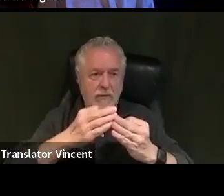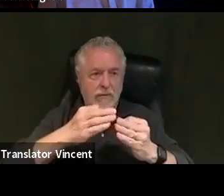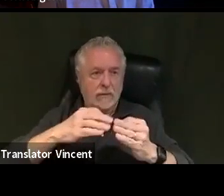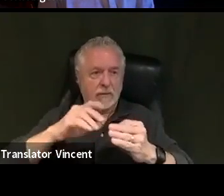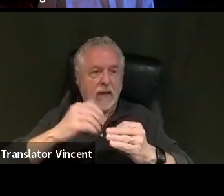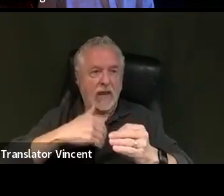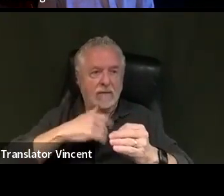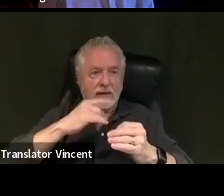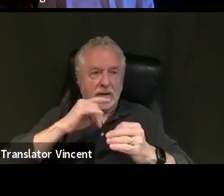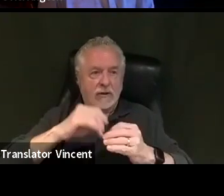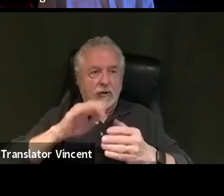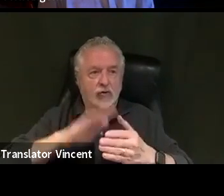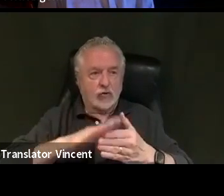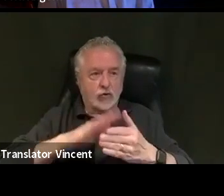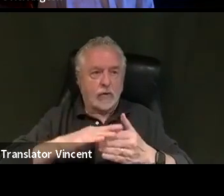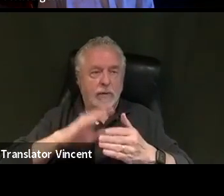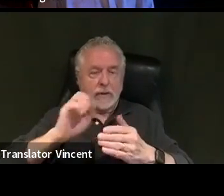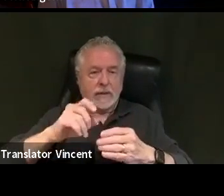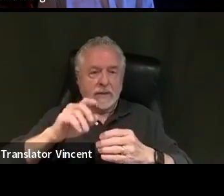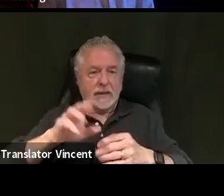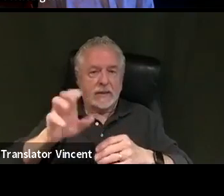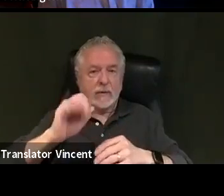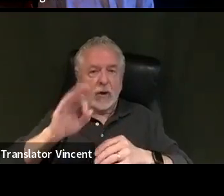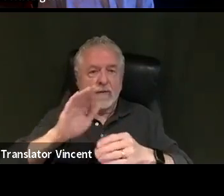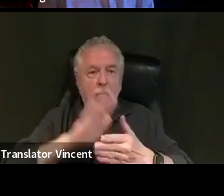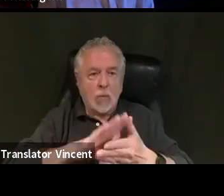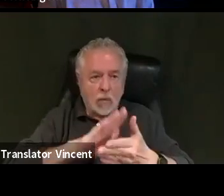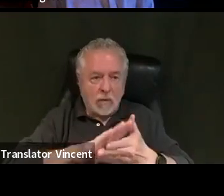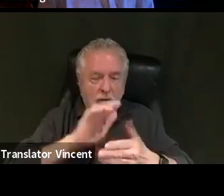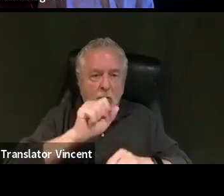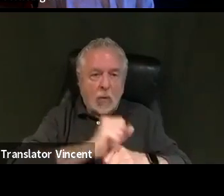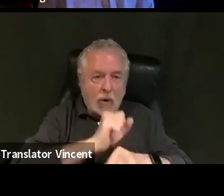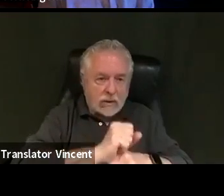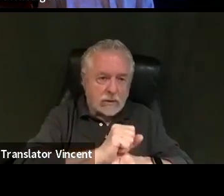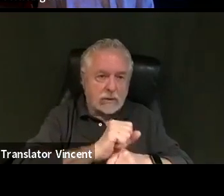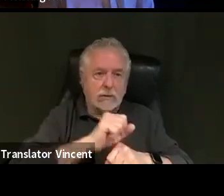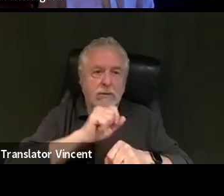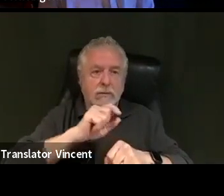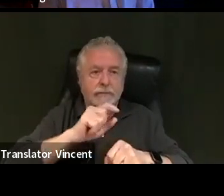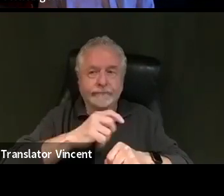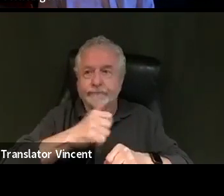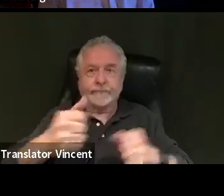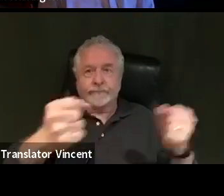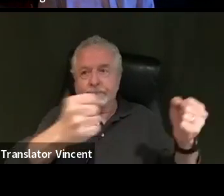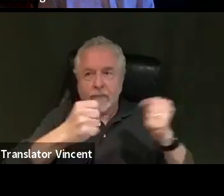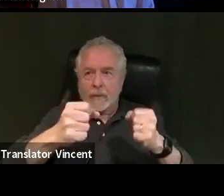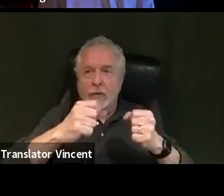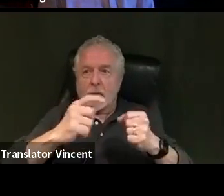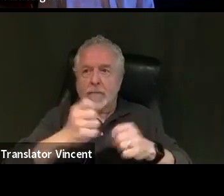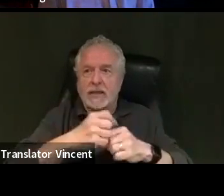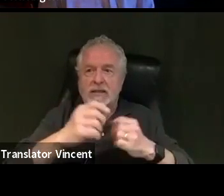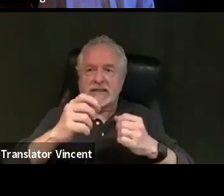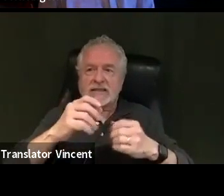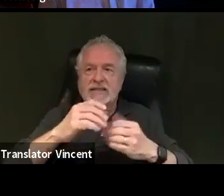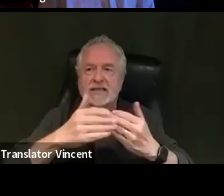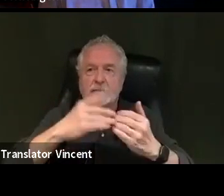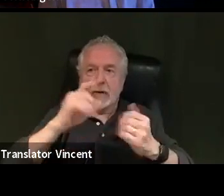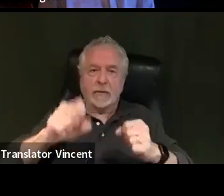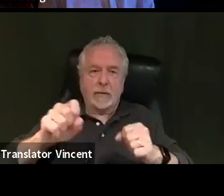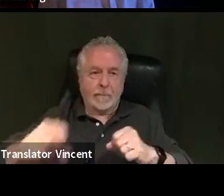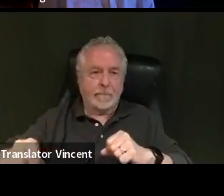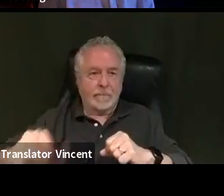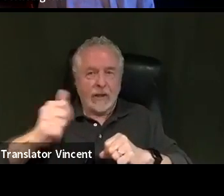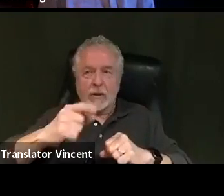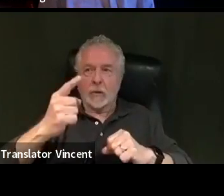who have kids in school to be able to take time off from work and to just shuttle kids around. So we're trying to make it as easy as possible.